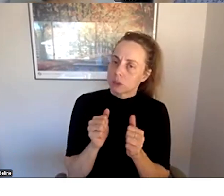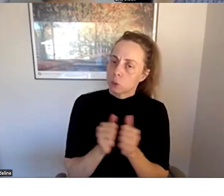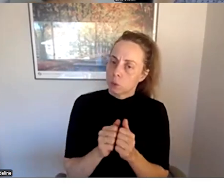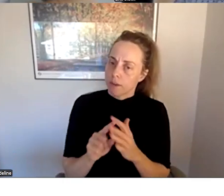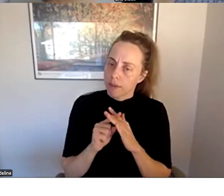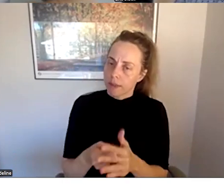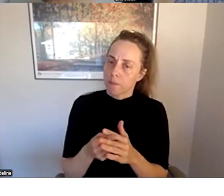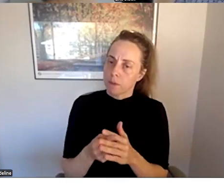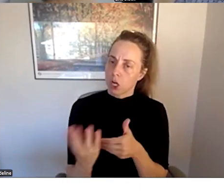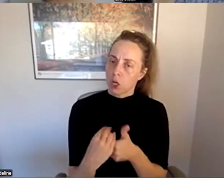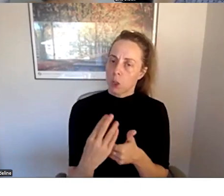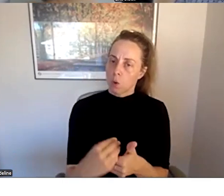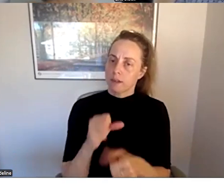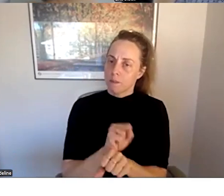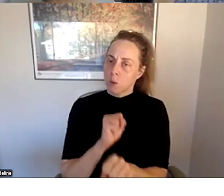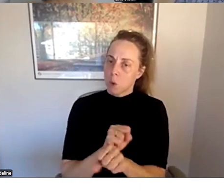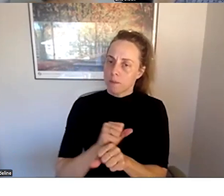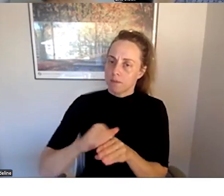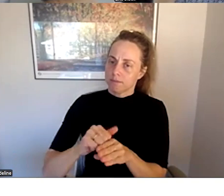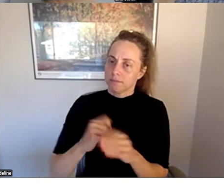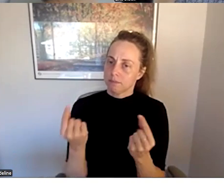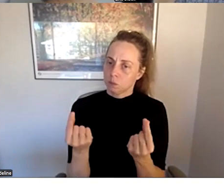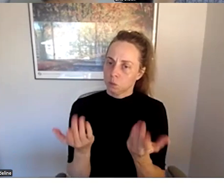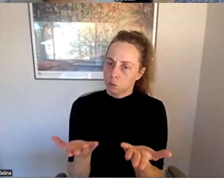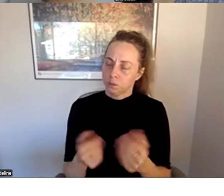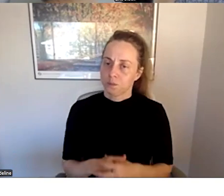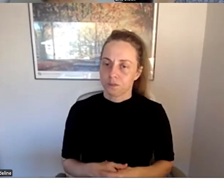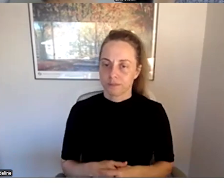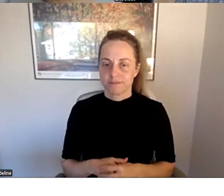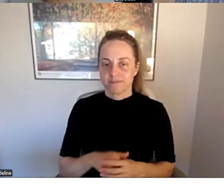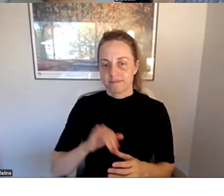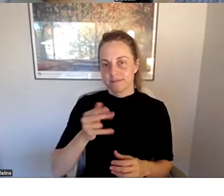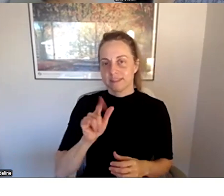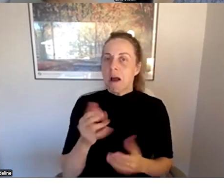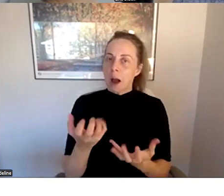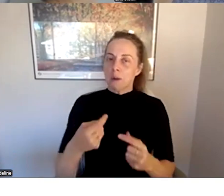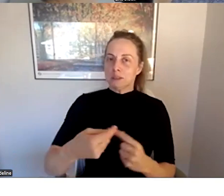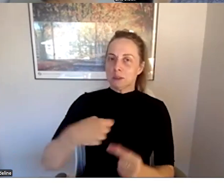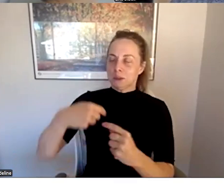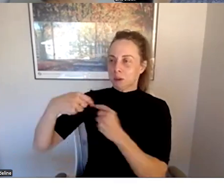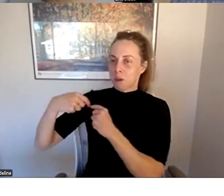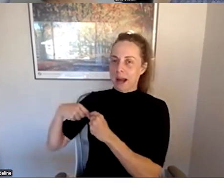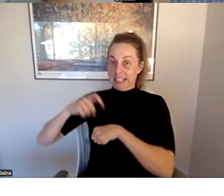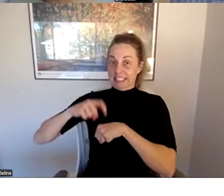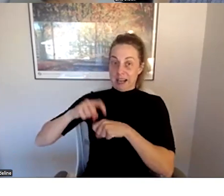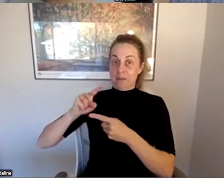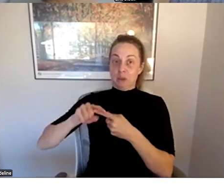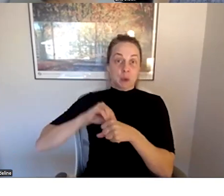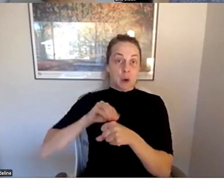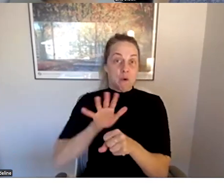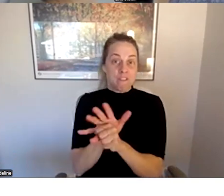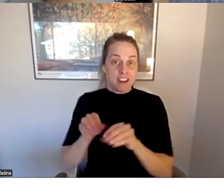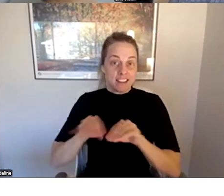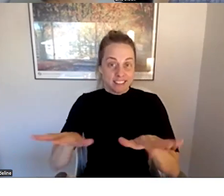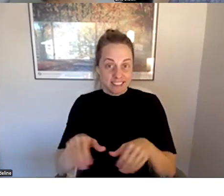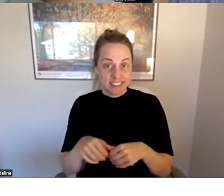implementing inclusive employment practices? Well, I want to go back in time a little bit to the COVID pandemic and a period